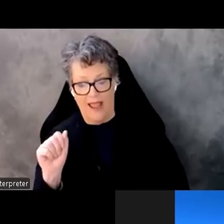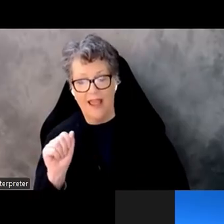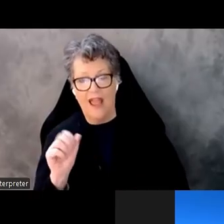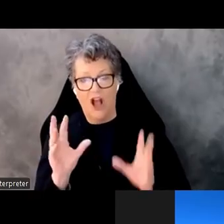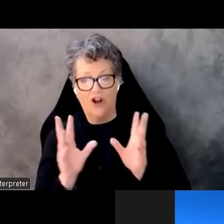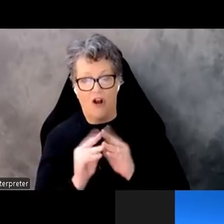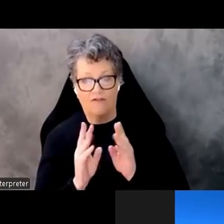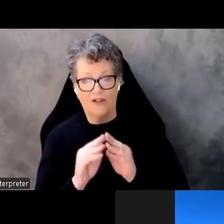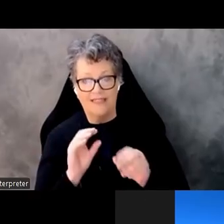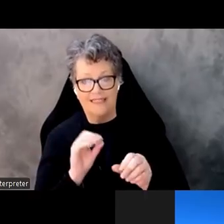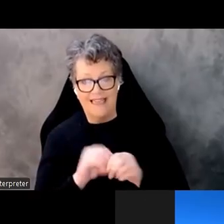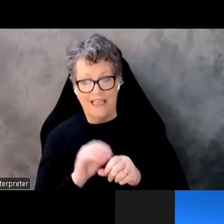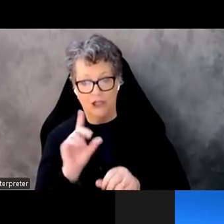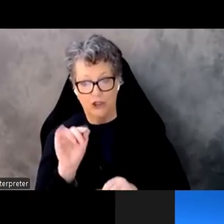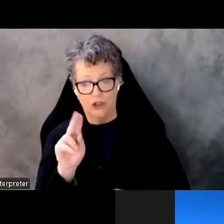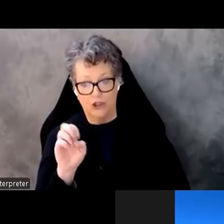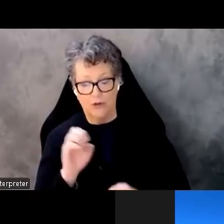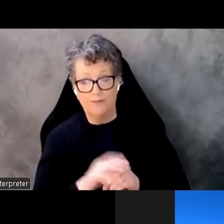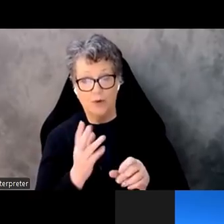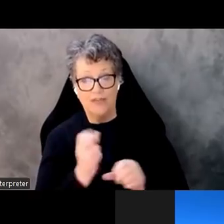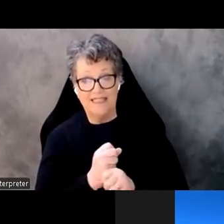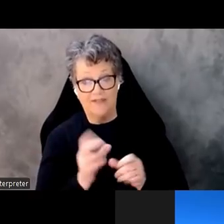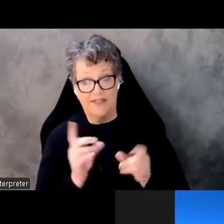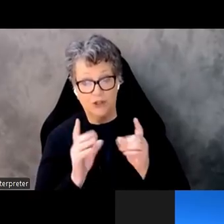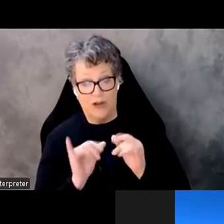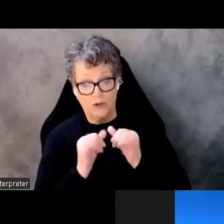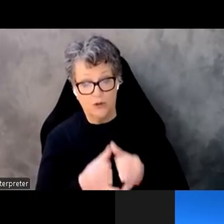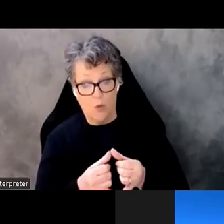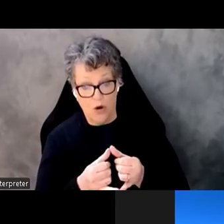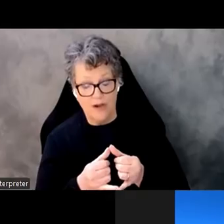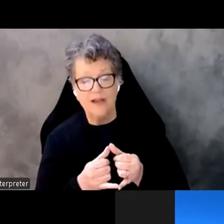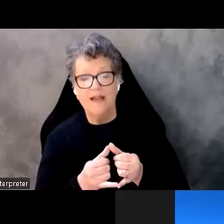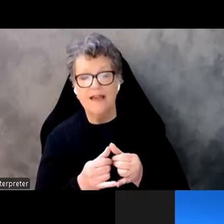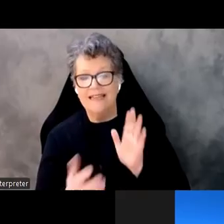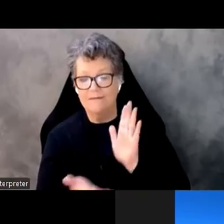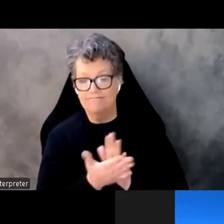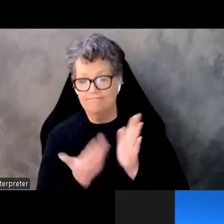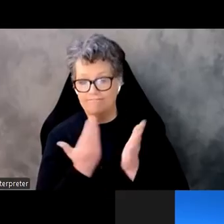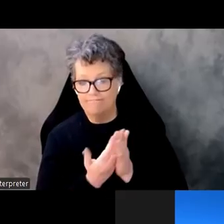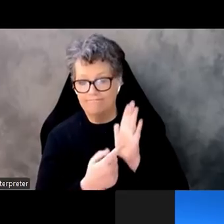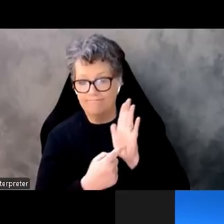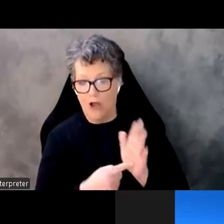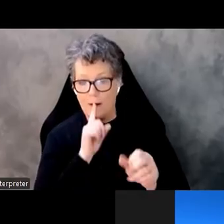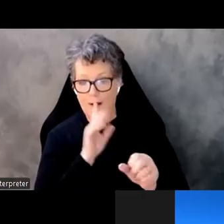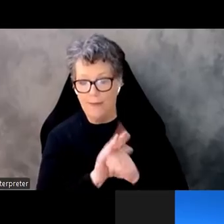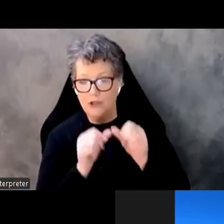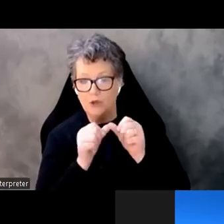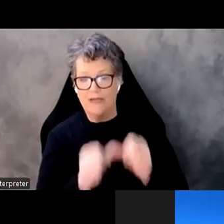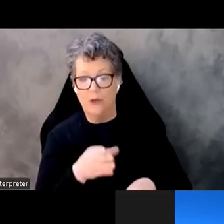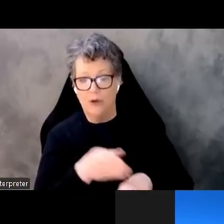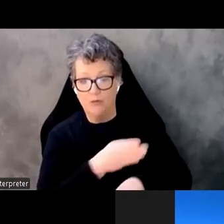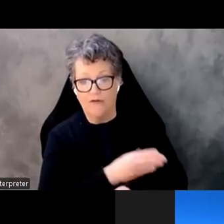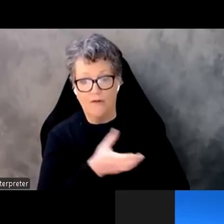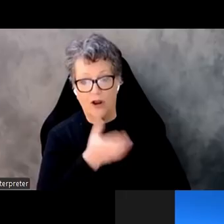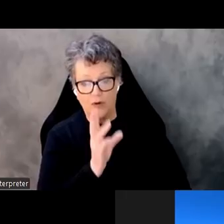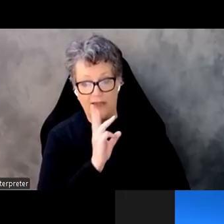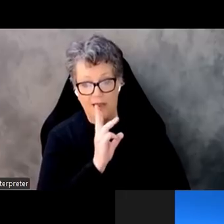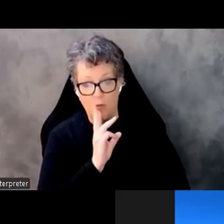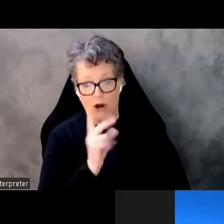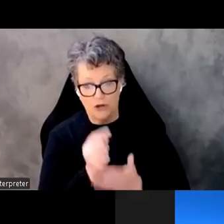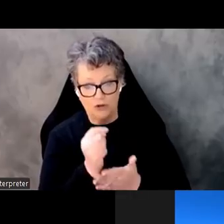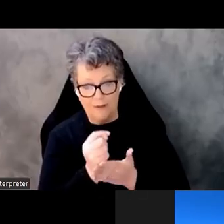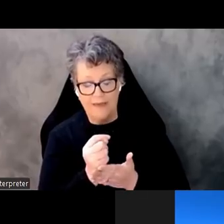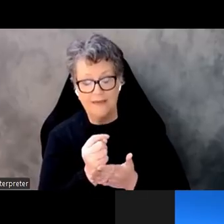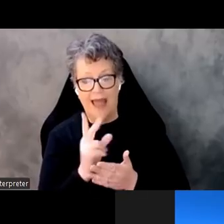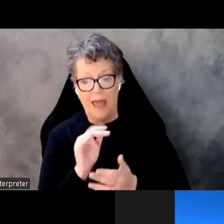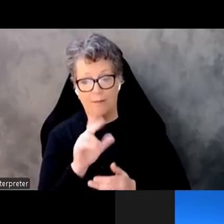in June. Receipt of this Director's Award from that partnership does demonstrate our commitment to continuous improvement of our drinking water treatment and